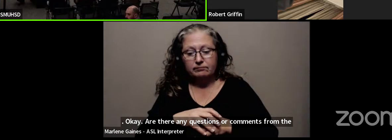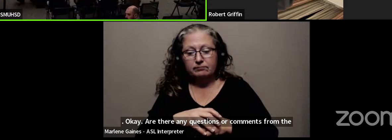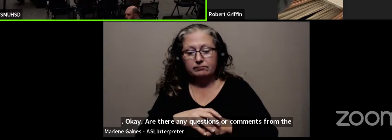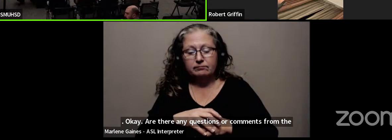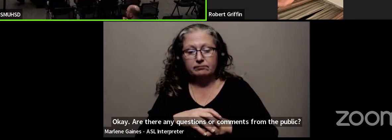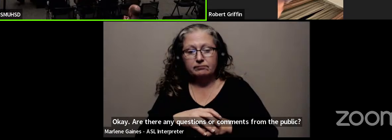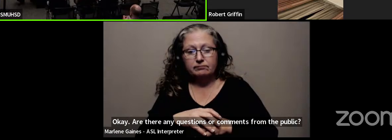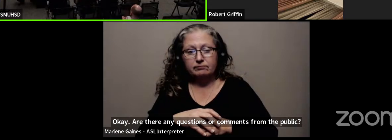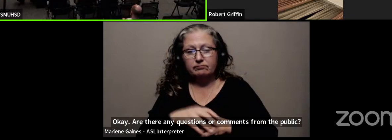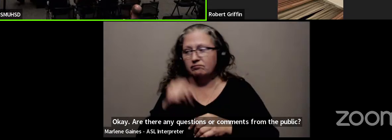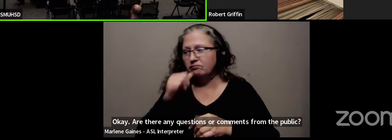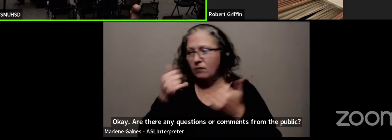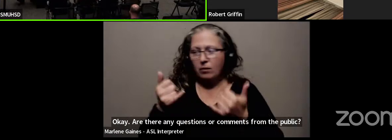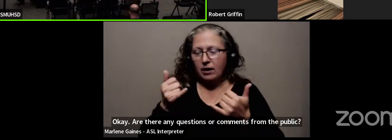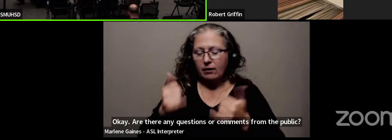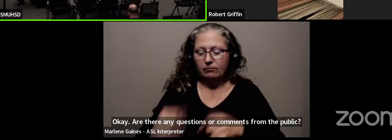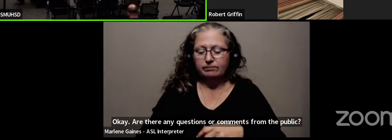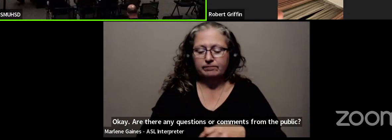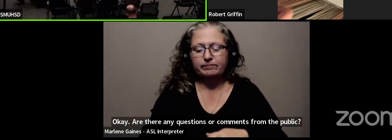Not at this time. Thank you.